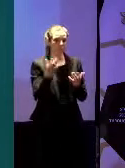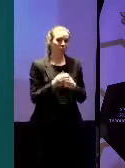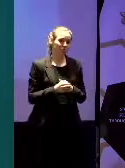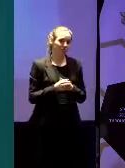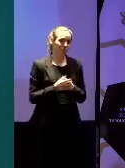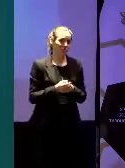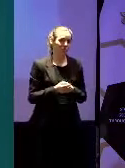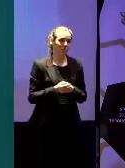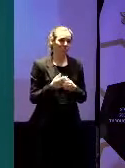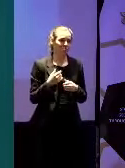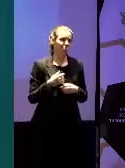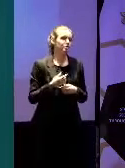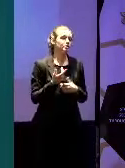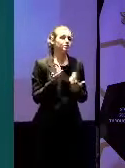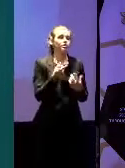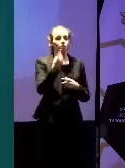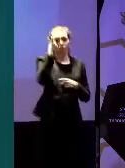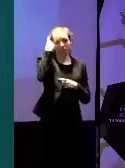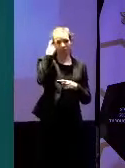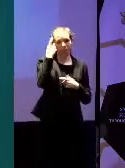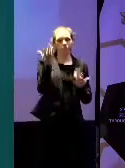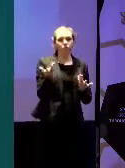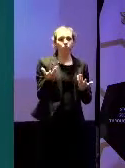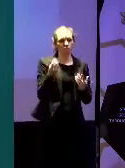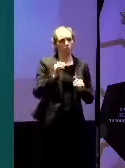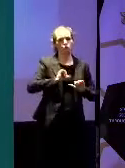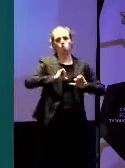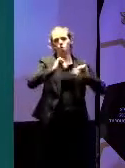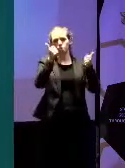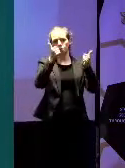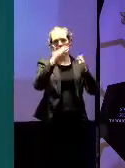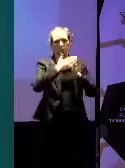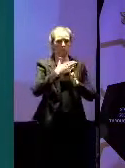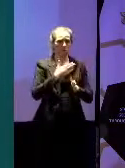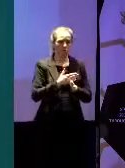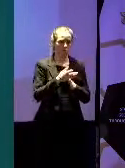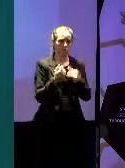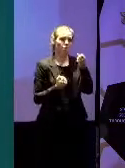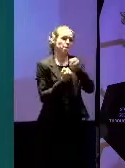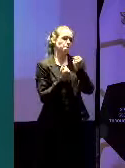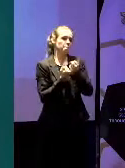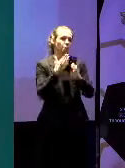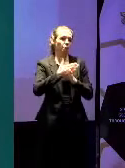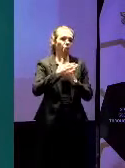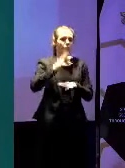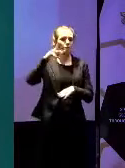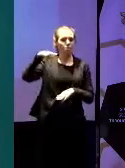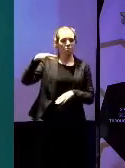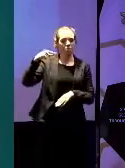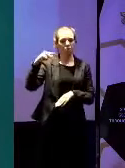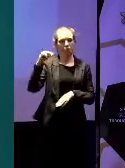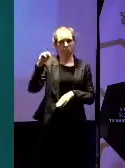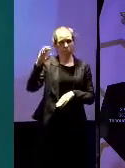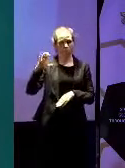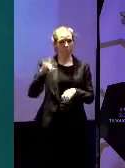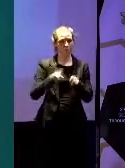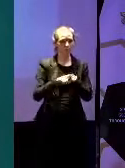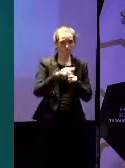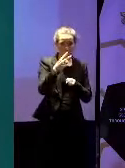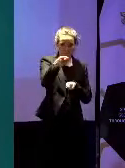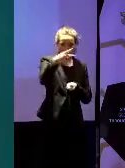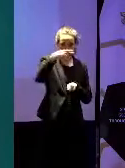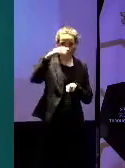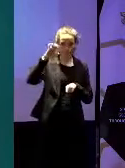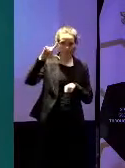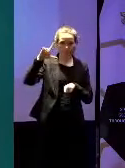Anita is our secretariat. She's done a sterling job supporting the work of the PGNC. And Helen over here, she's the